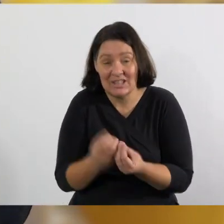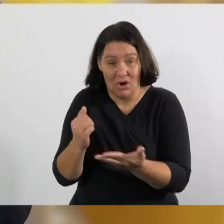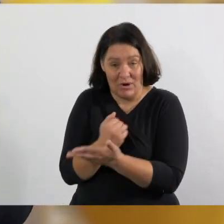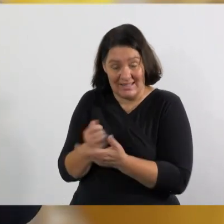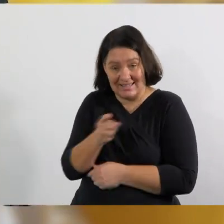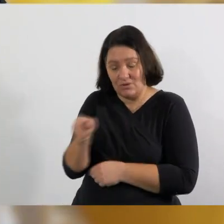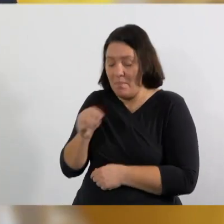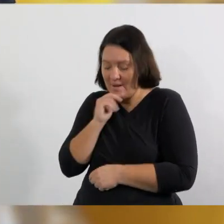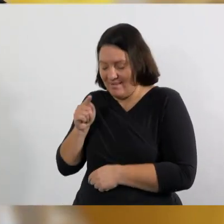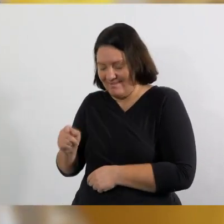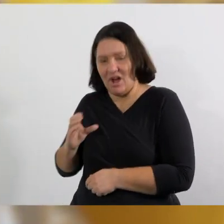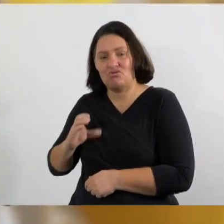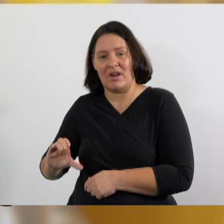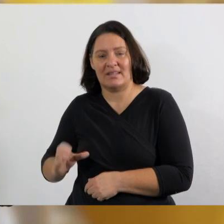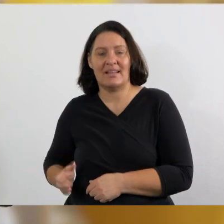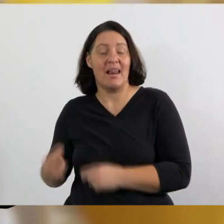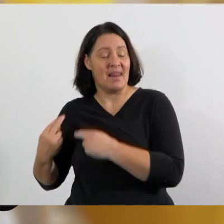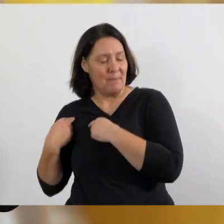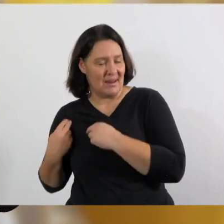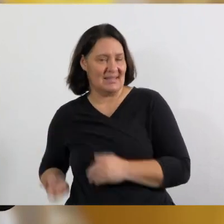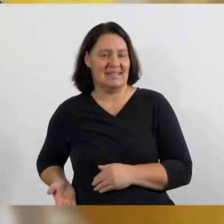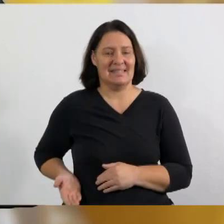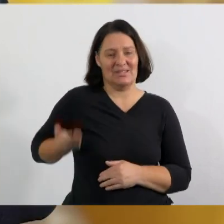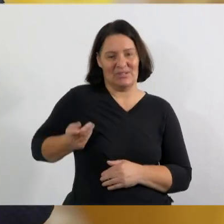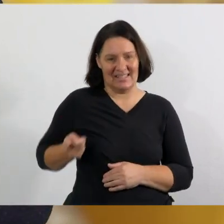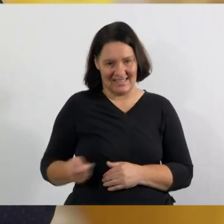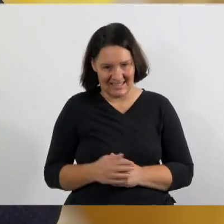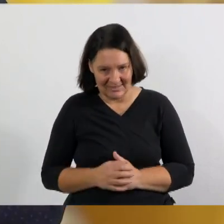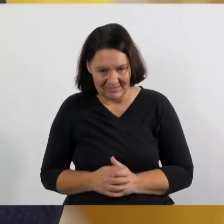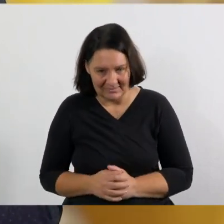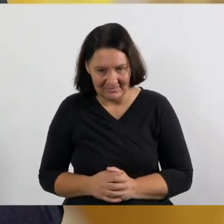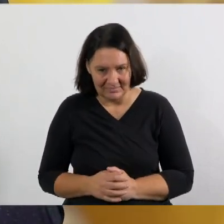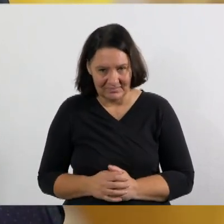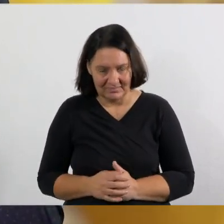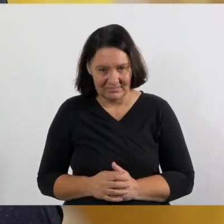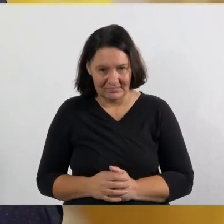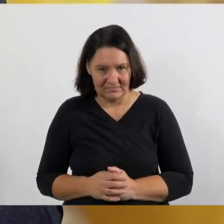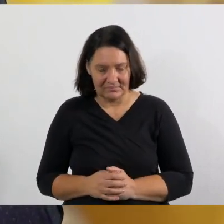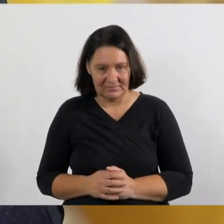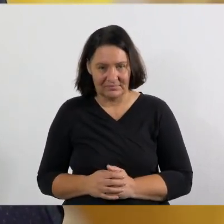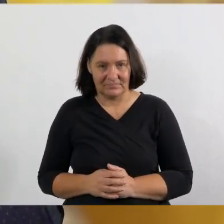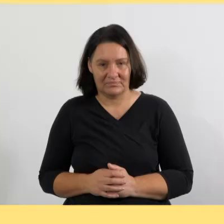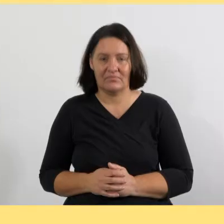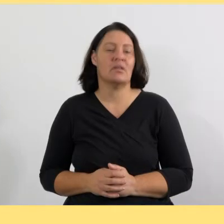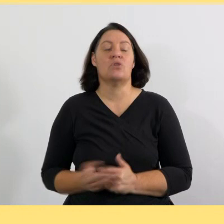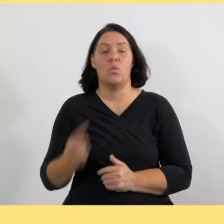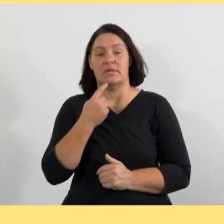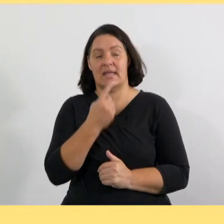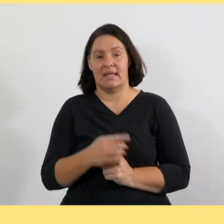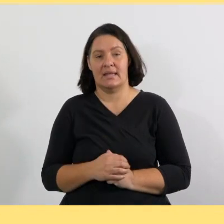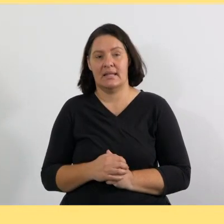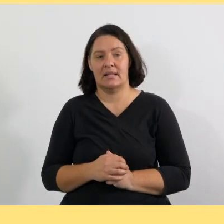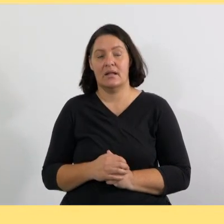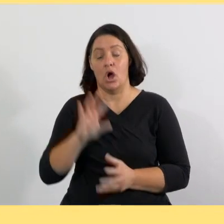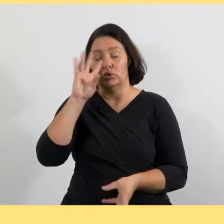credit that should increase our liability. Therefore, we're going to credit our creditors control account. We are